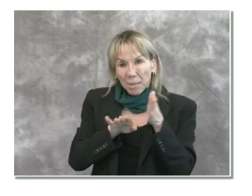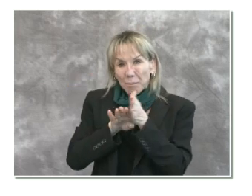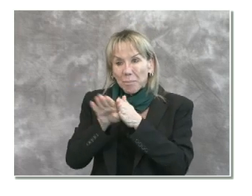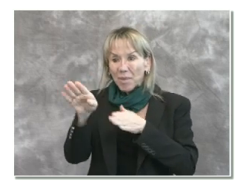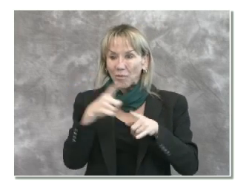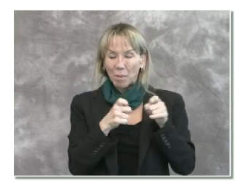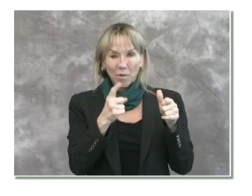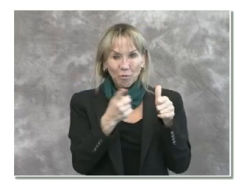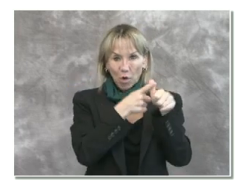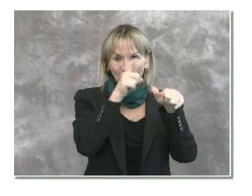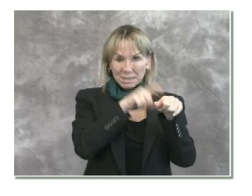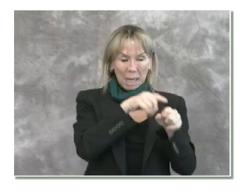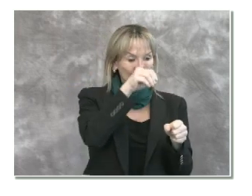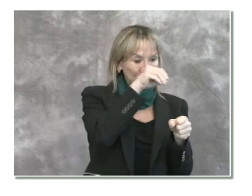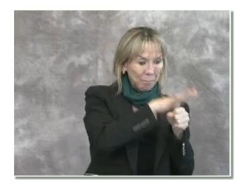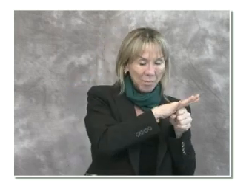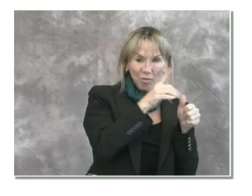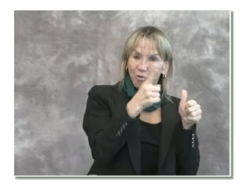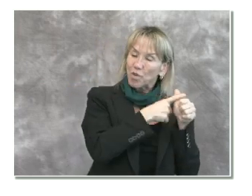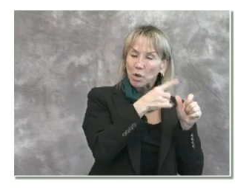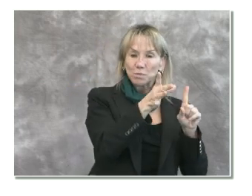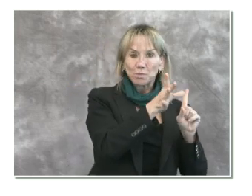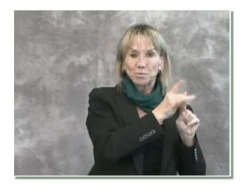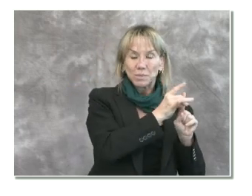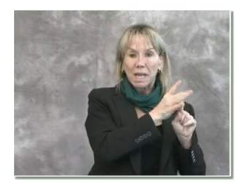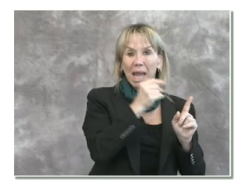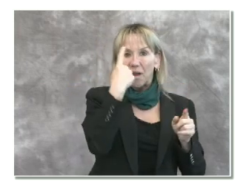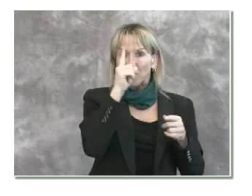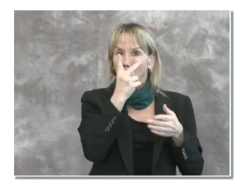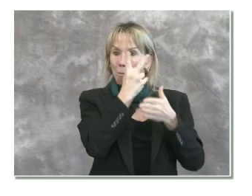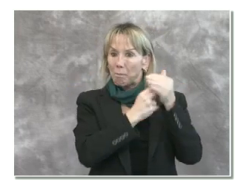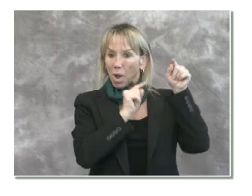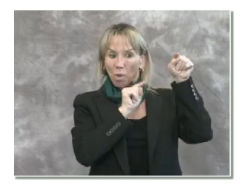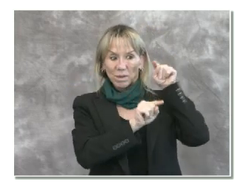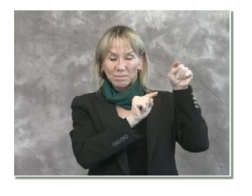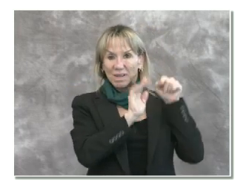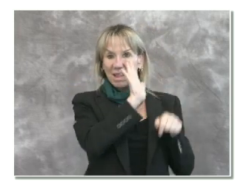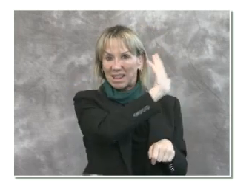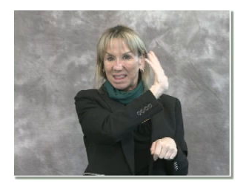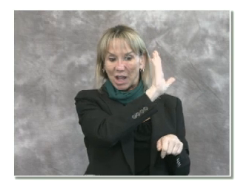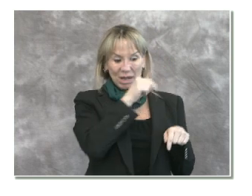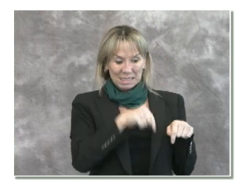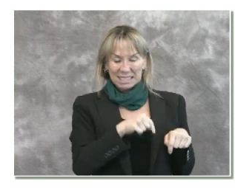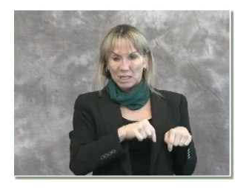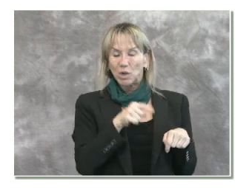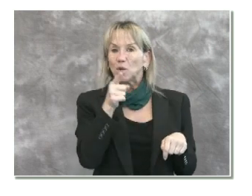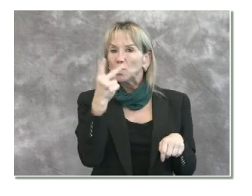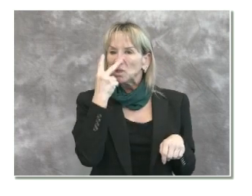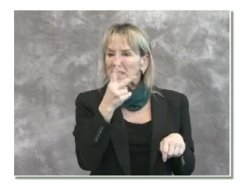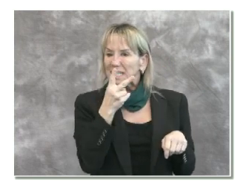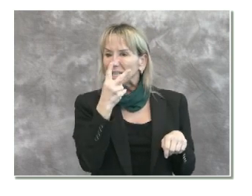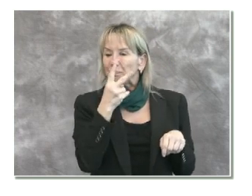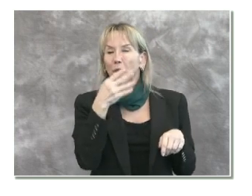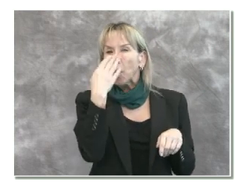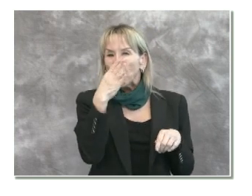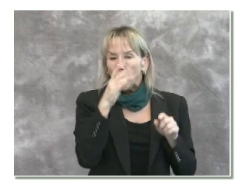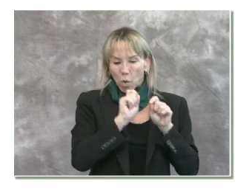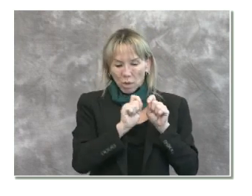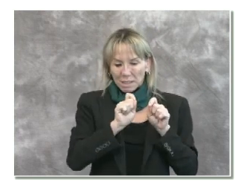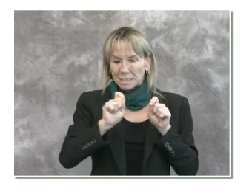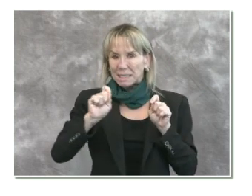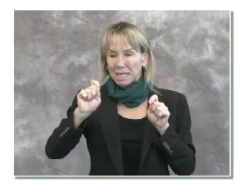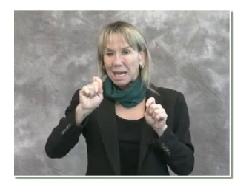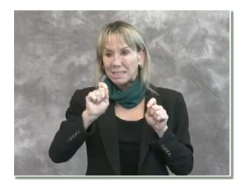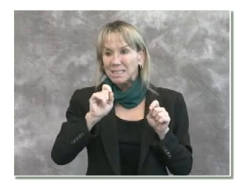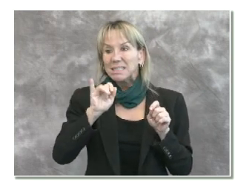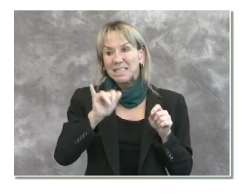cases and adjusted for the population of both entities, if we follow the path of Singapore, you can see that dotted blue line is what would happen